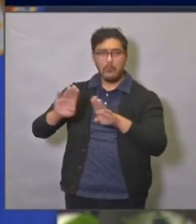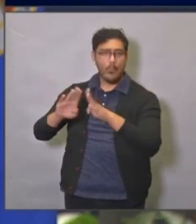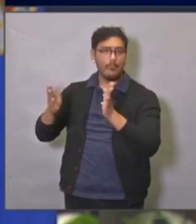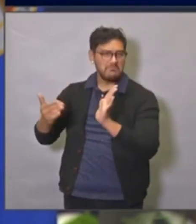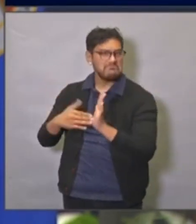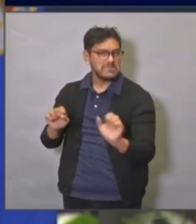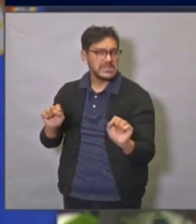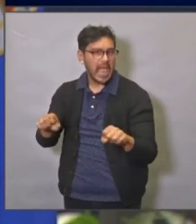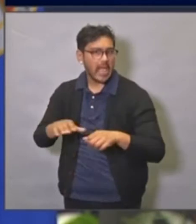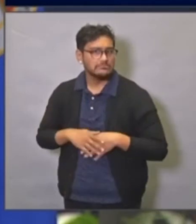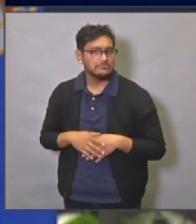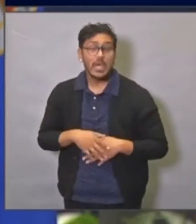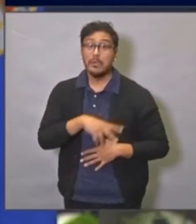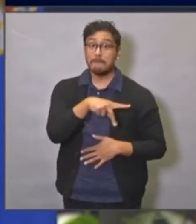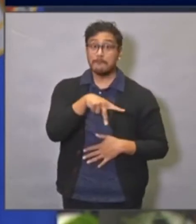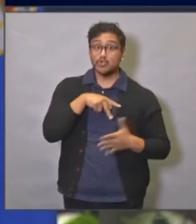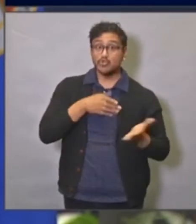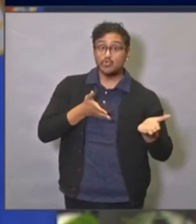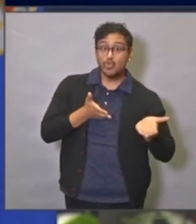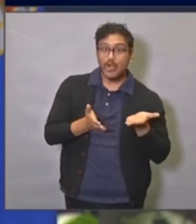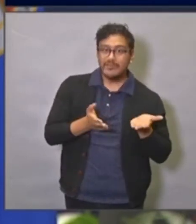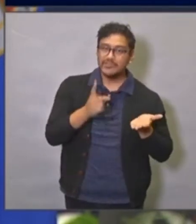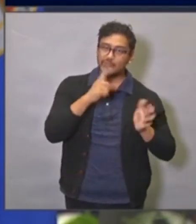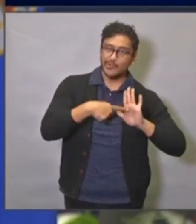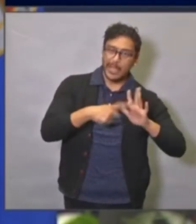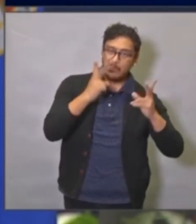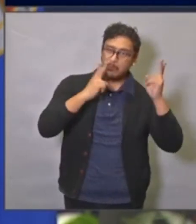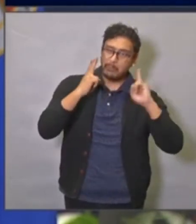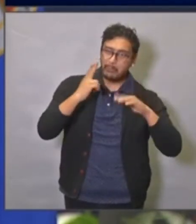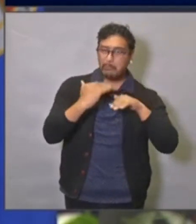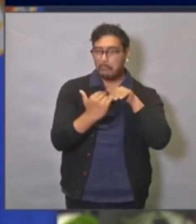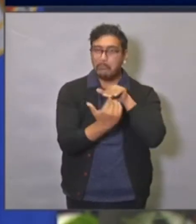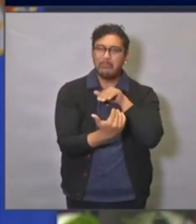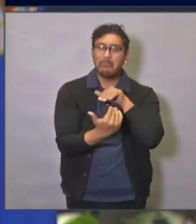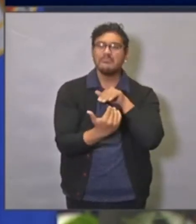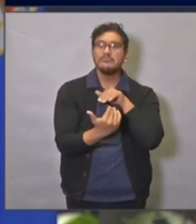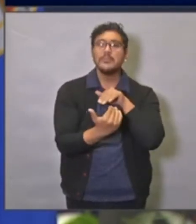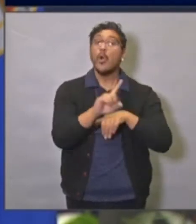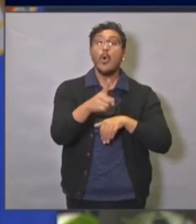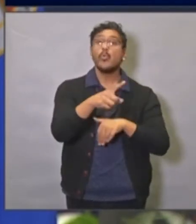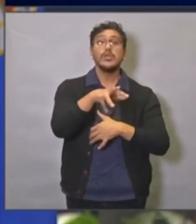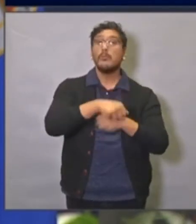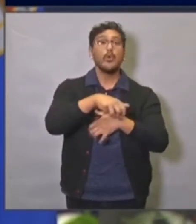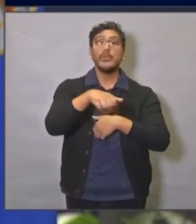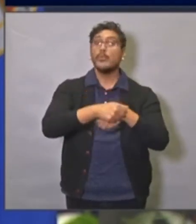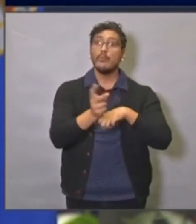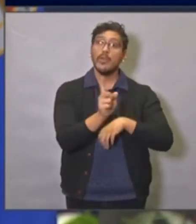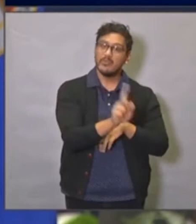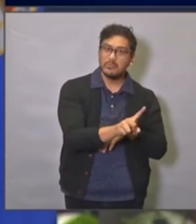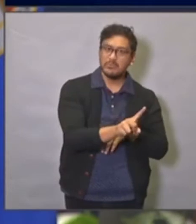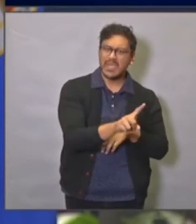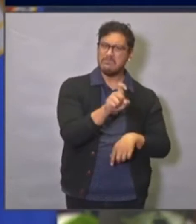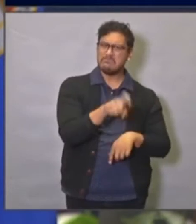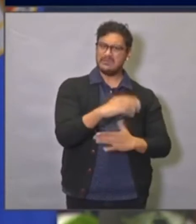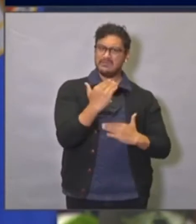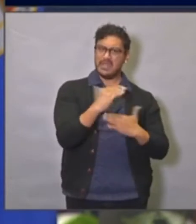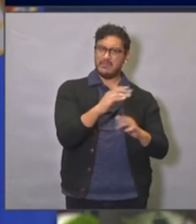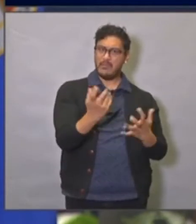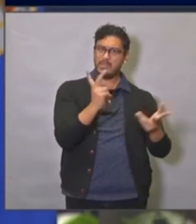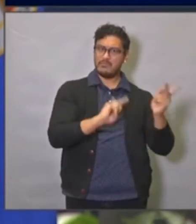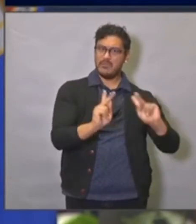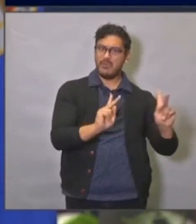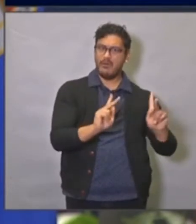care services be conducted by appointment only and limit their capacity of operations. I want to emphasize that